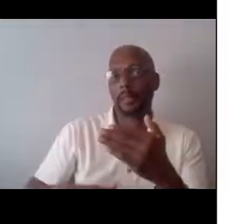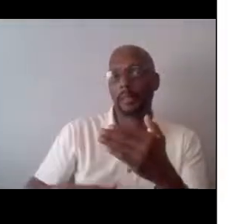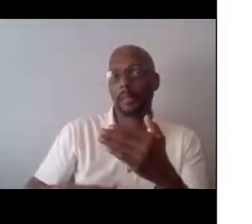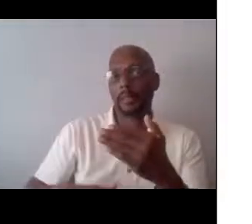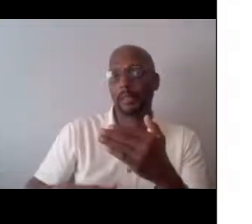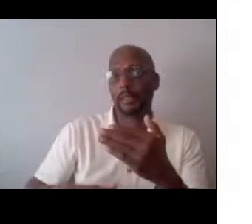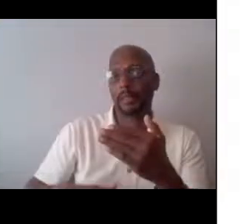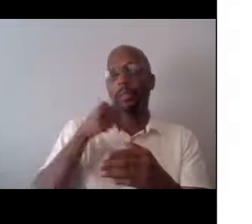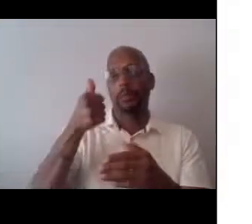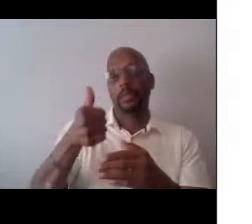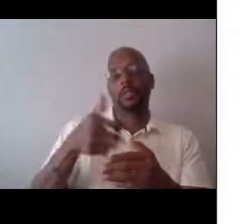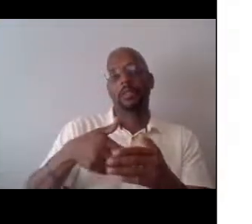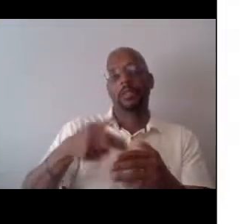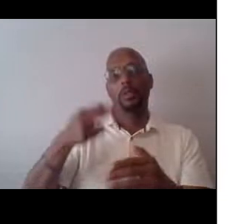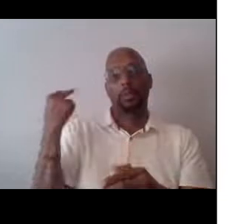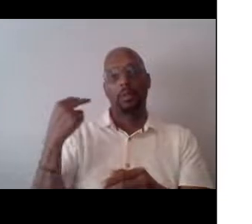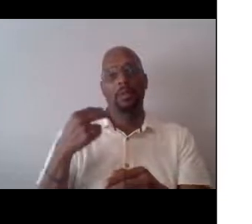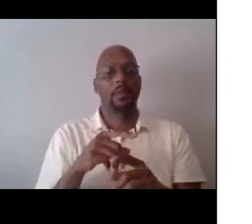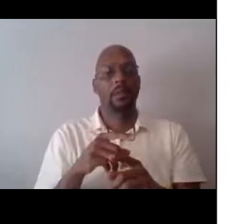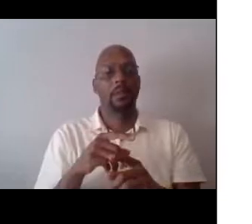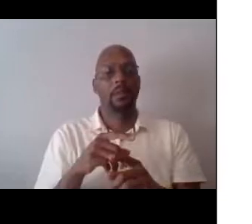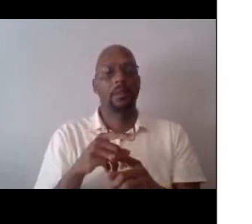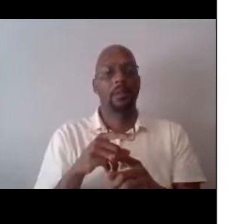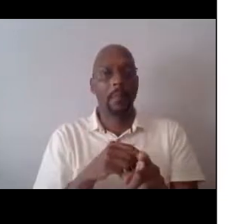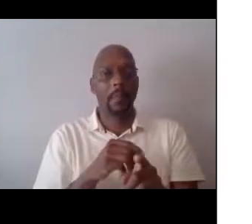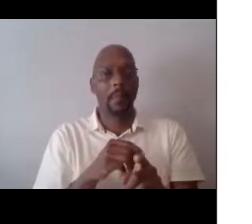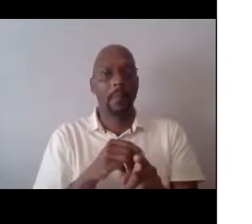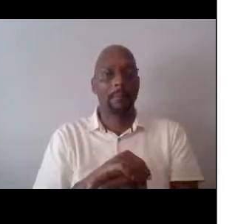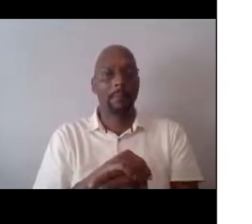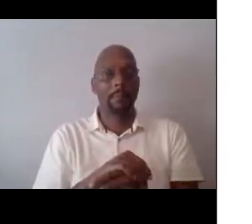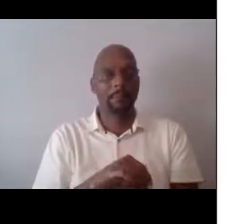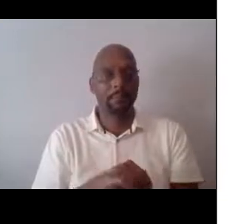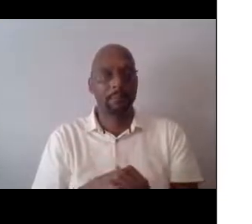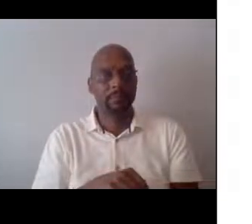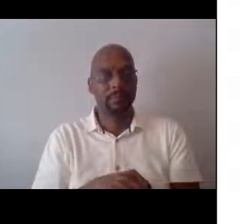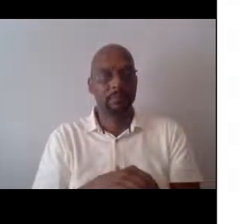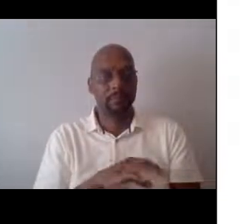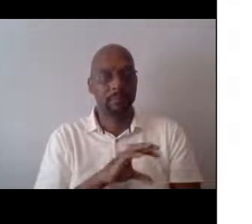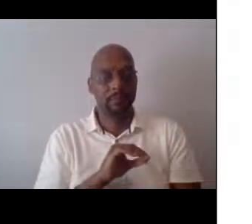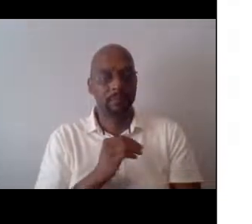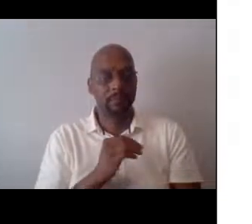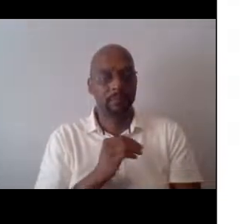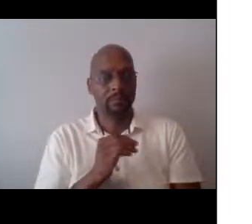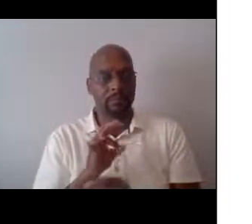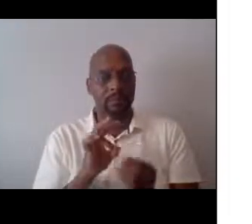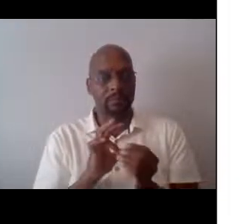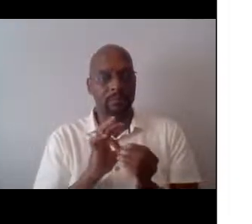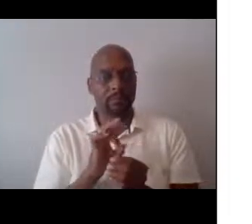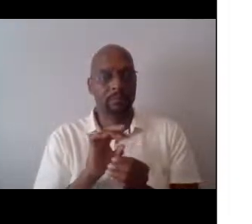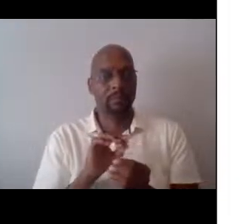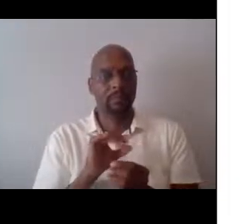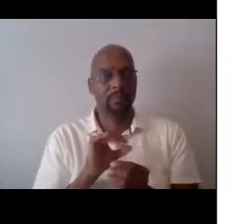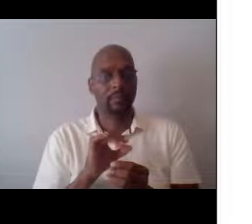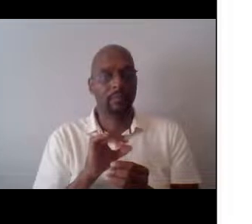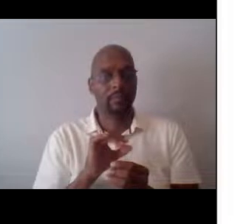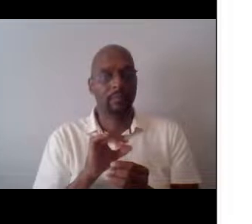in the book item, she's number 7 on the list of people. Okay.